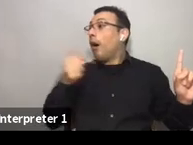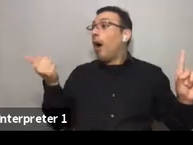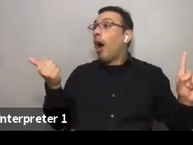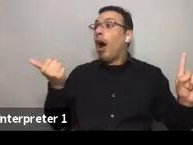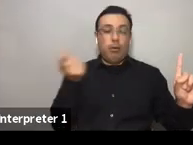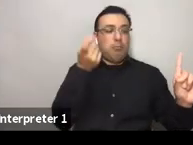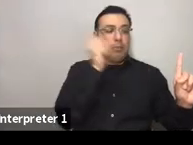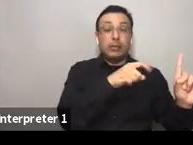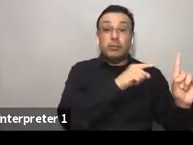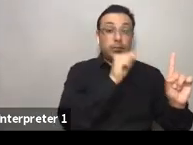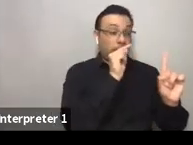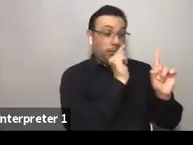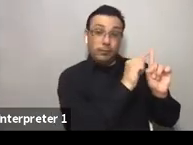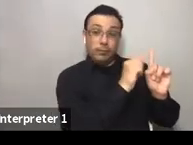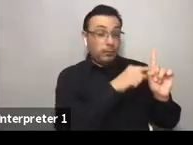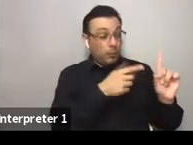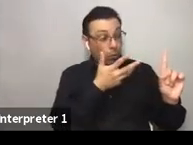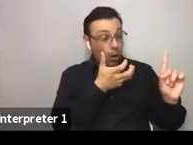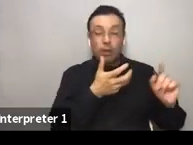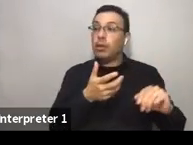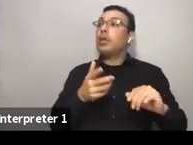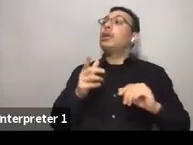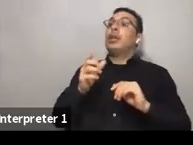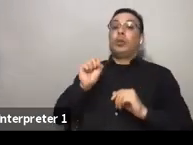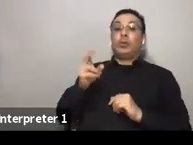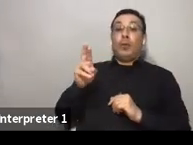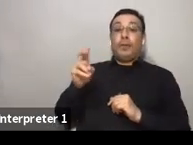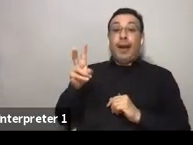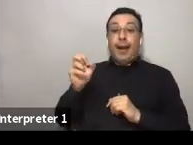by the advocate. It's centering the survivor.